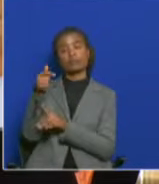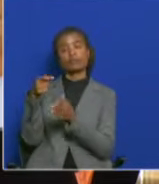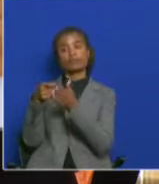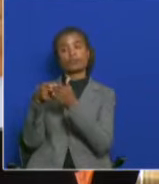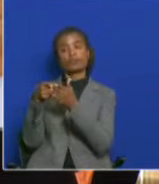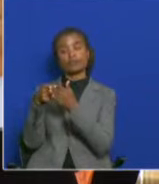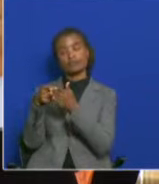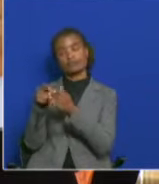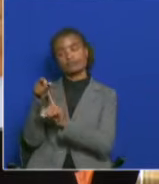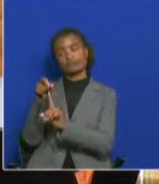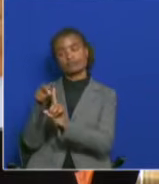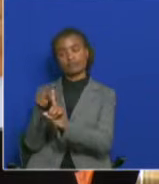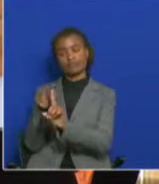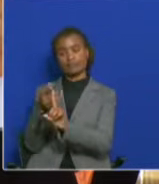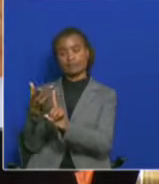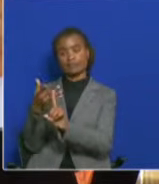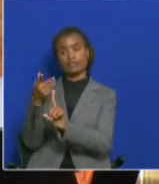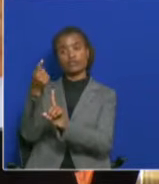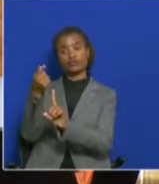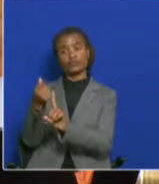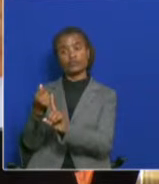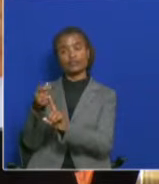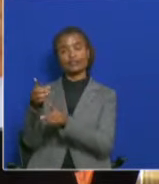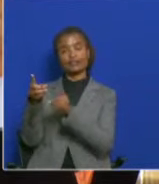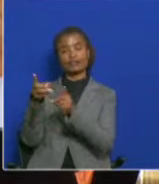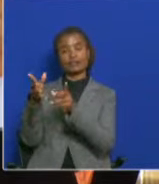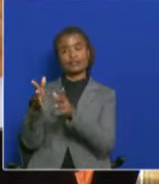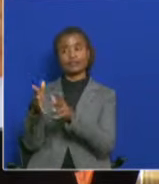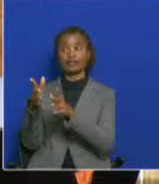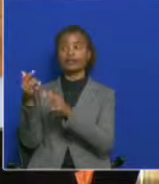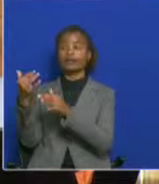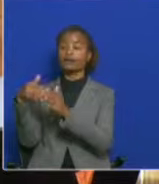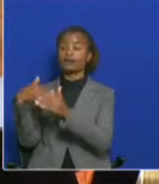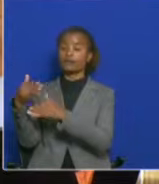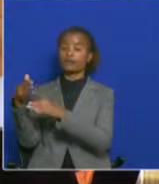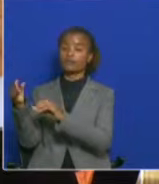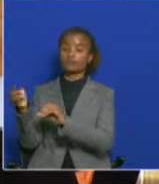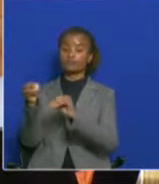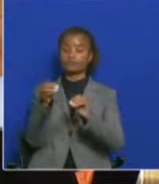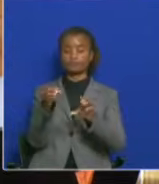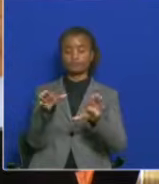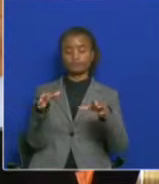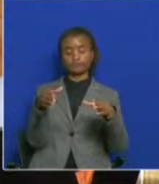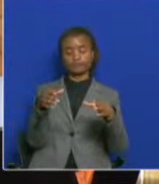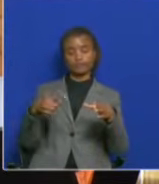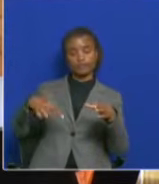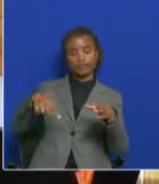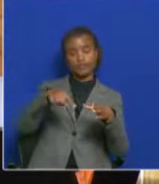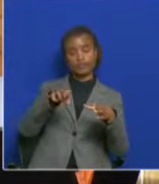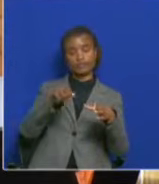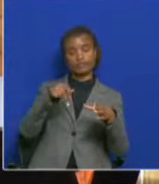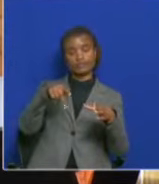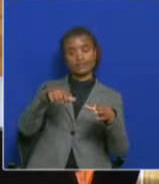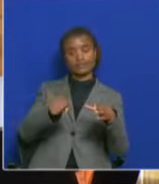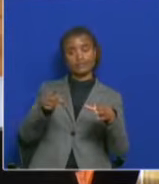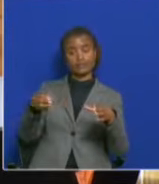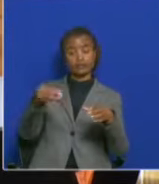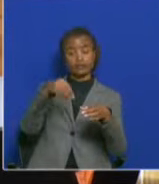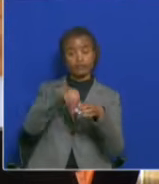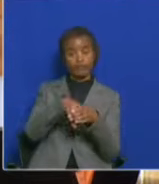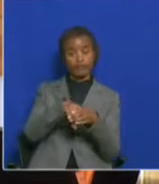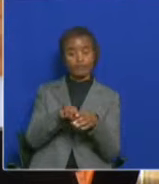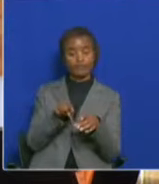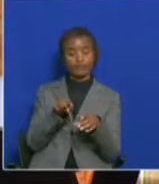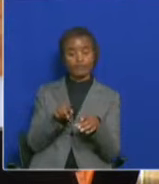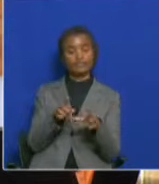and a director. And then he moved to SAPS. In SAPS, he was divisional